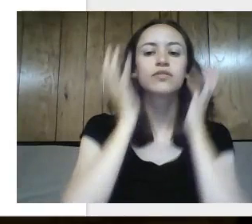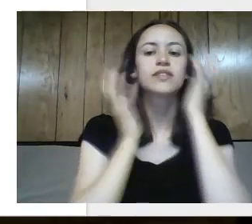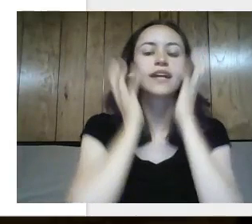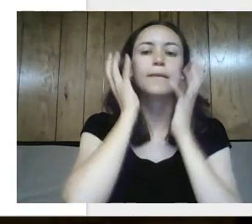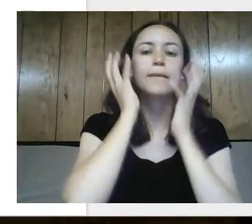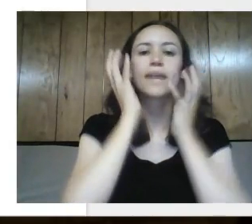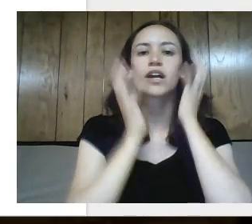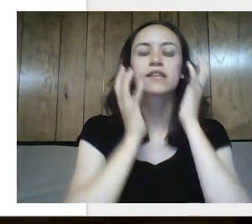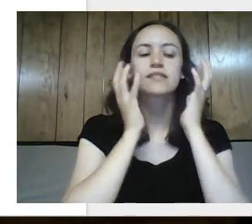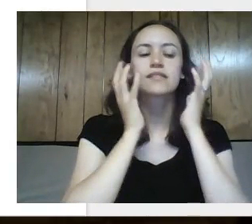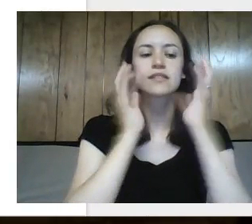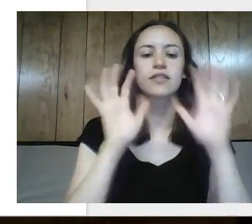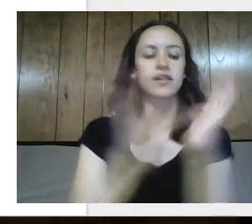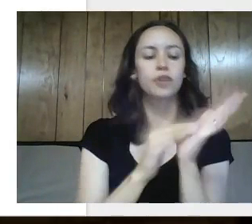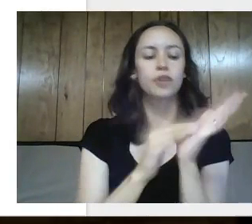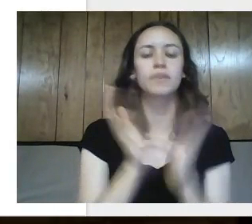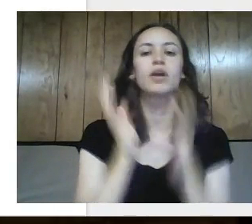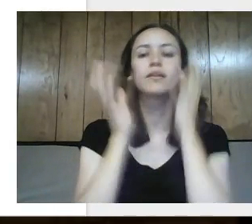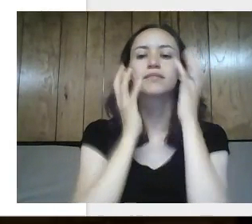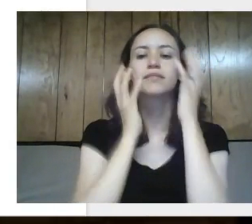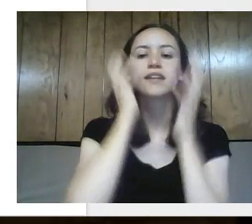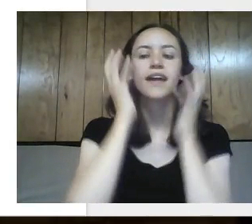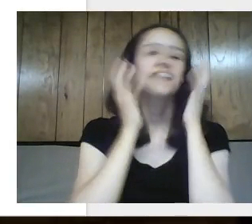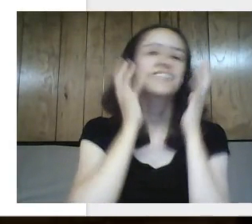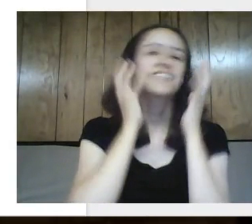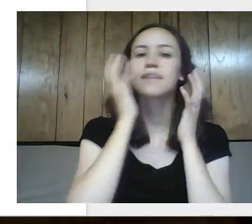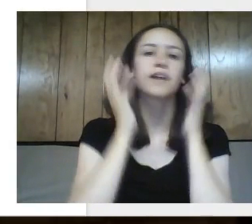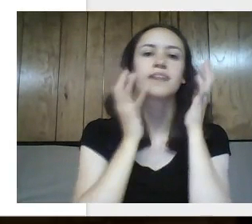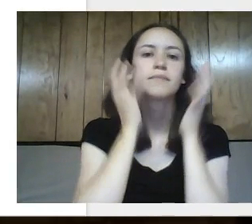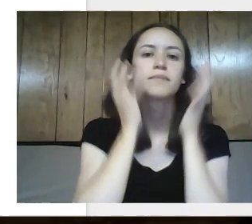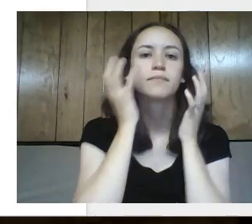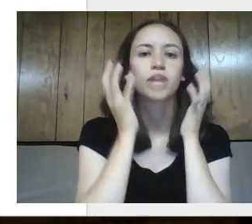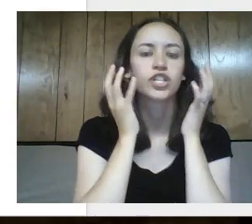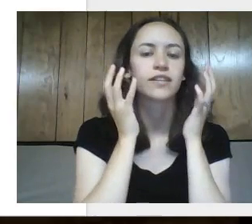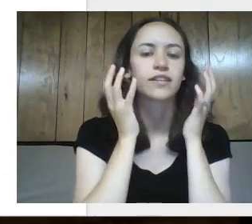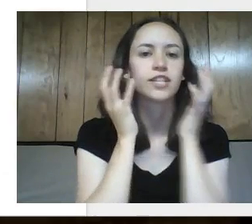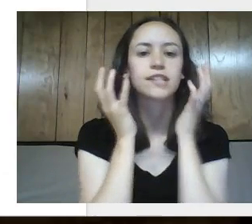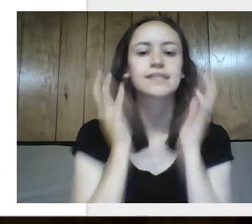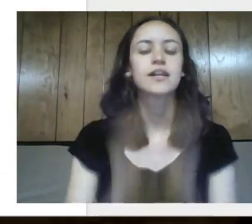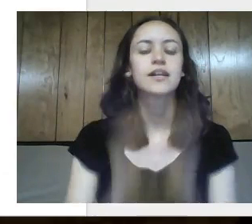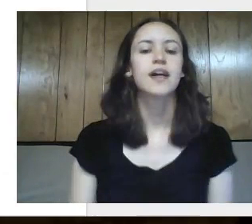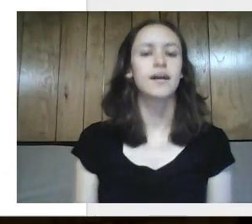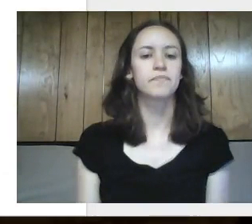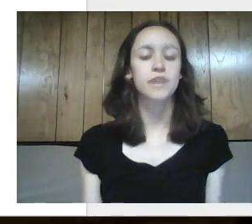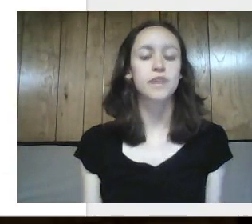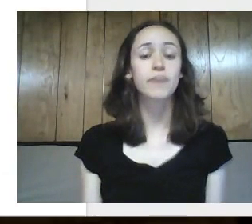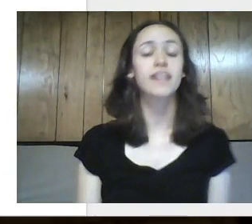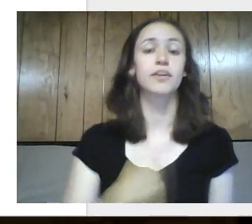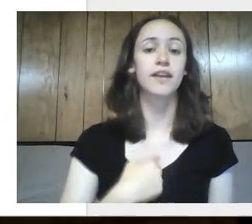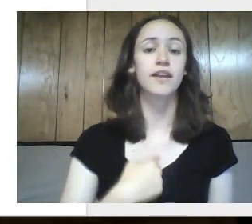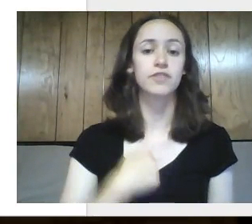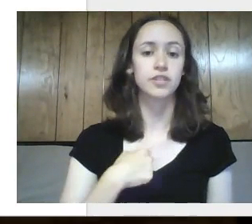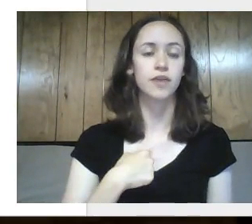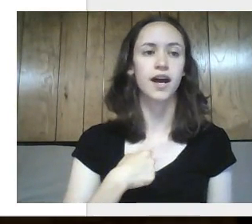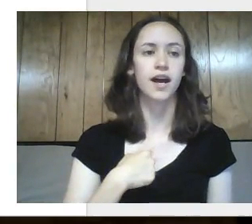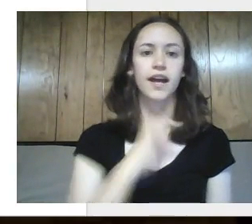can do the sign embarrassed. So that's open palms, and that's the same concept, blushing cheeks. So I'm fine either